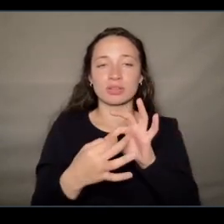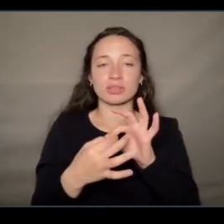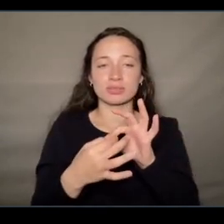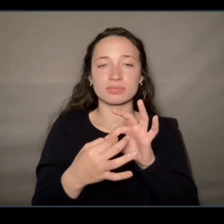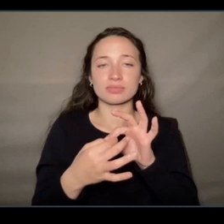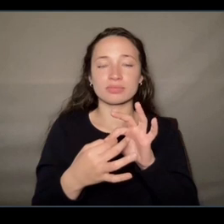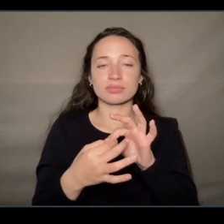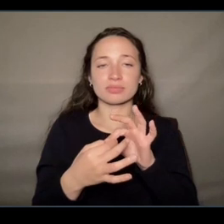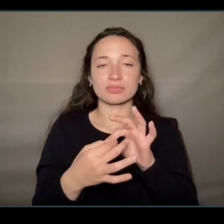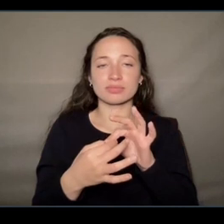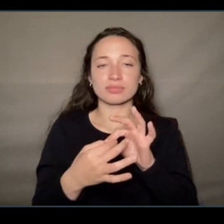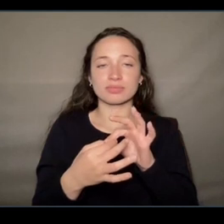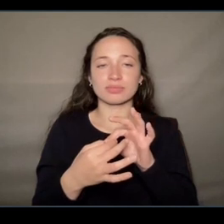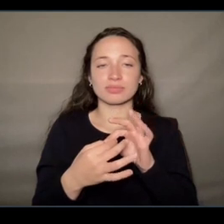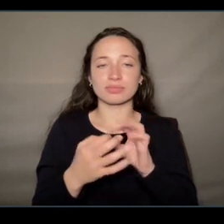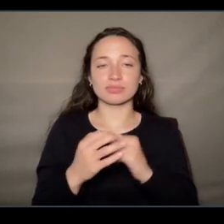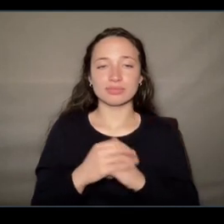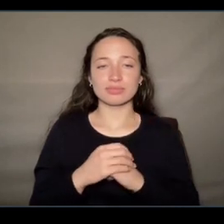belonging.